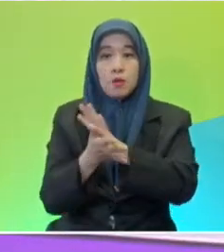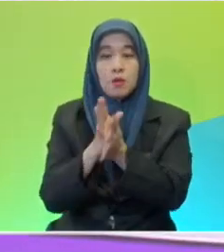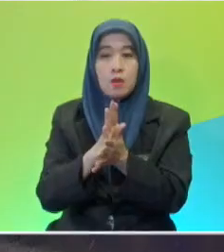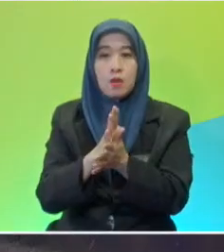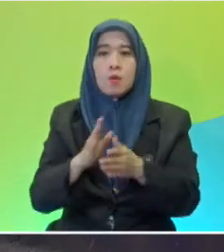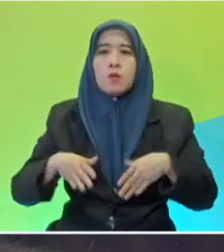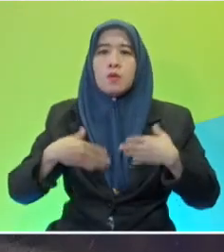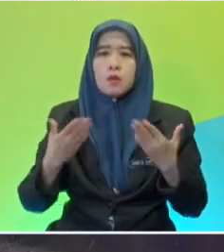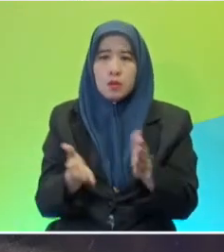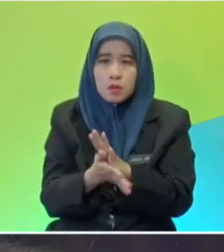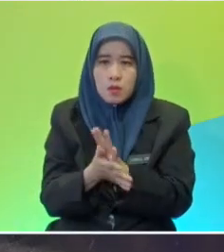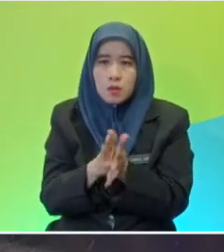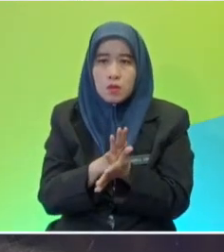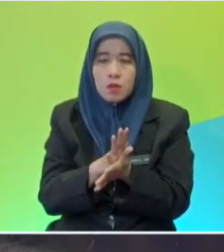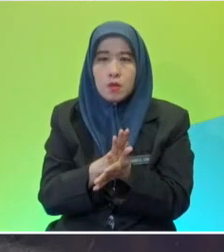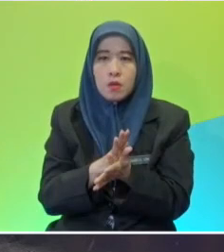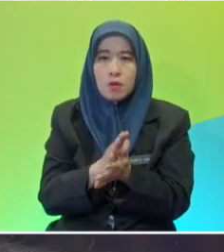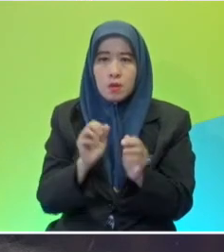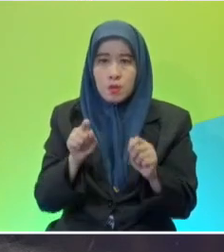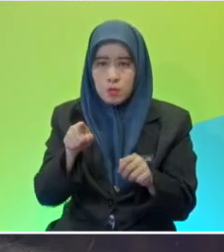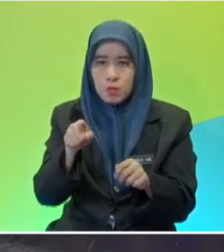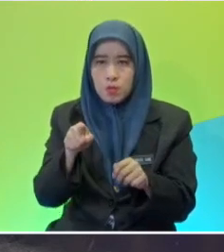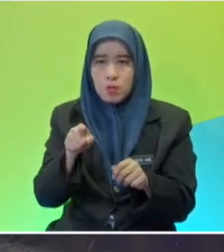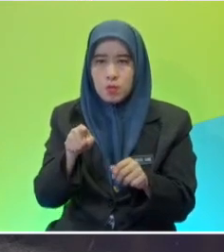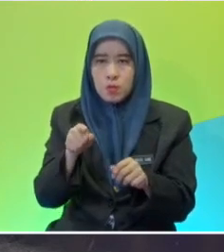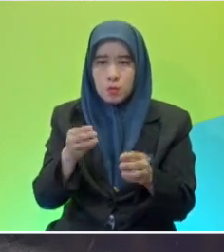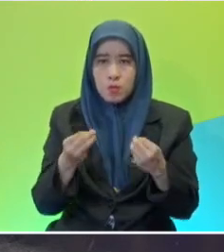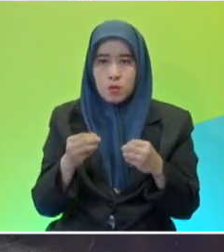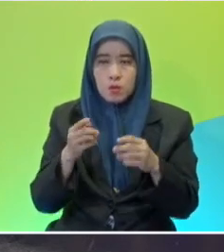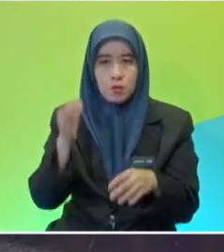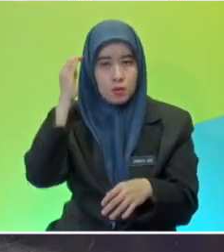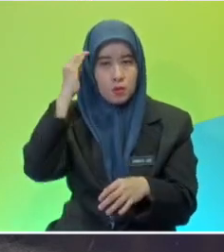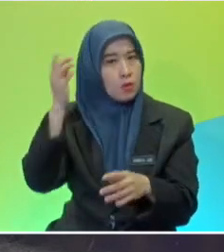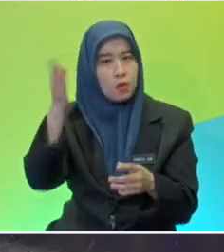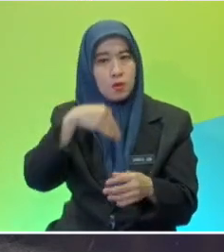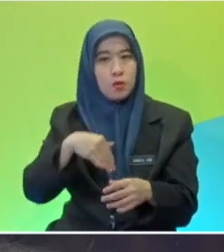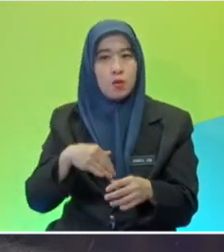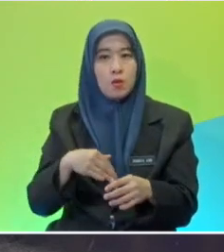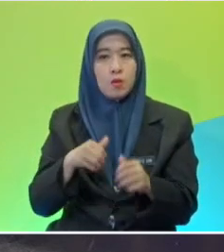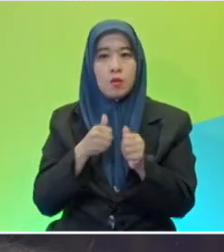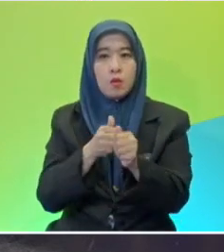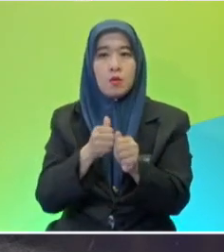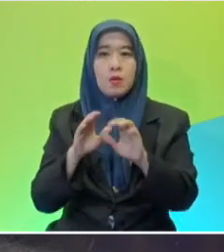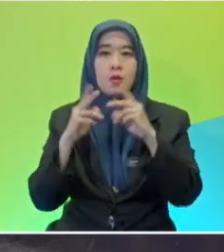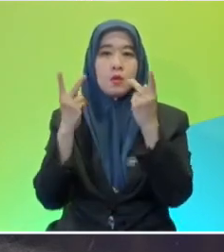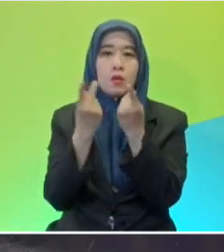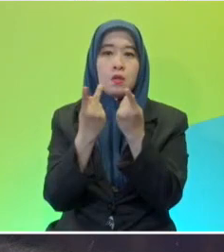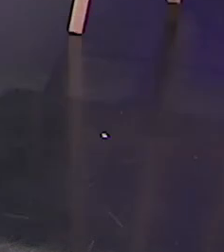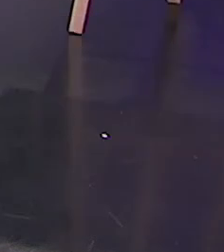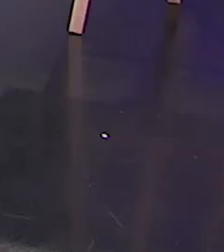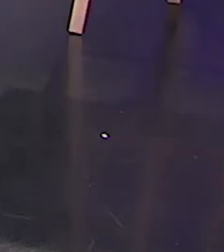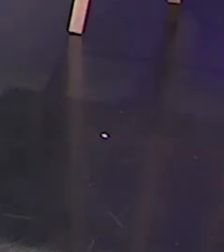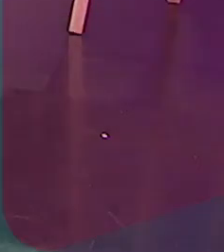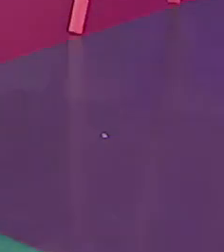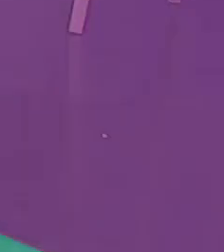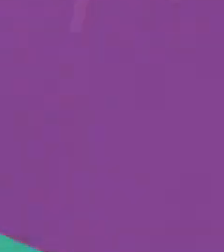that happen? You want to know about that? Yeah. You must join my class. Let's follow me to go. the class. All right. All